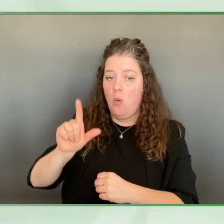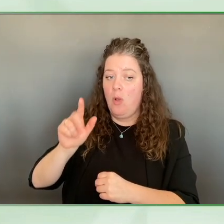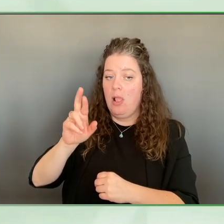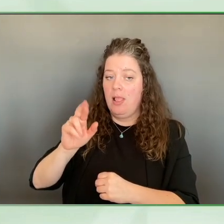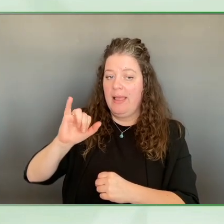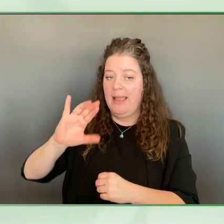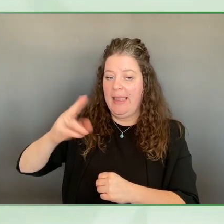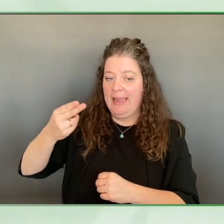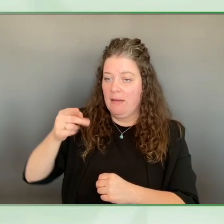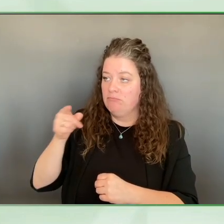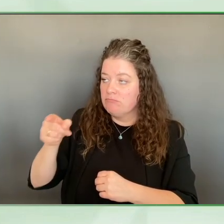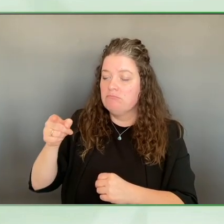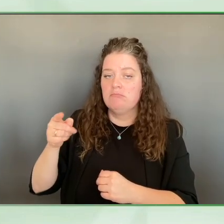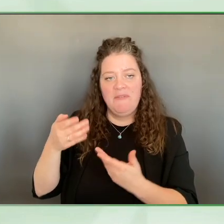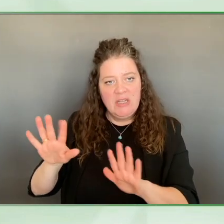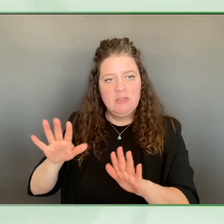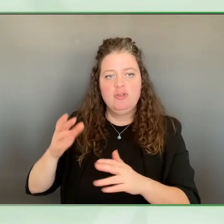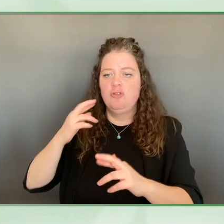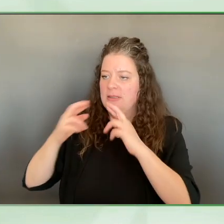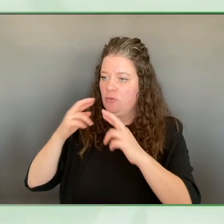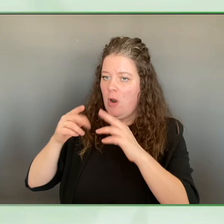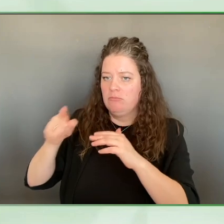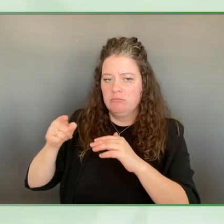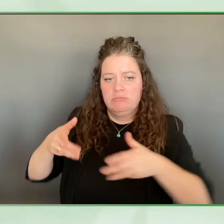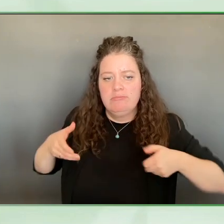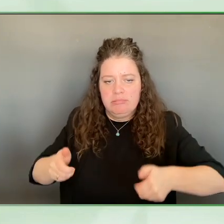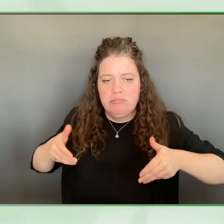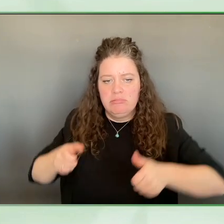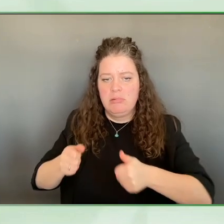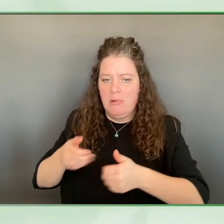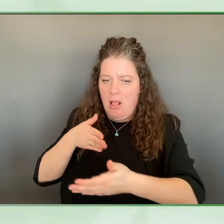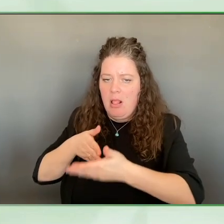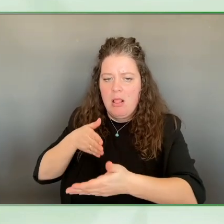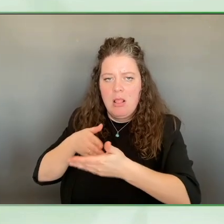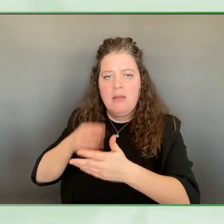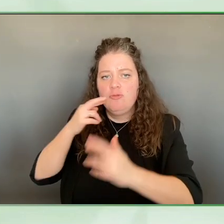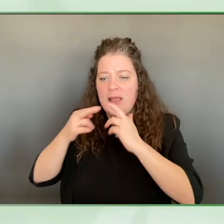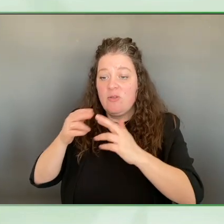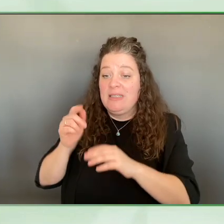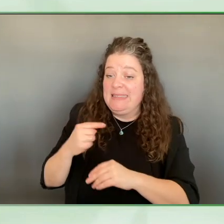restaurant, and the restaurant made the ramp for him. And that way, we're getting